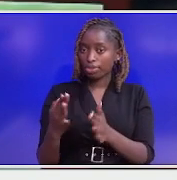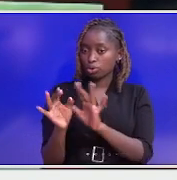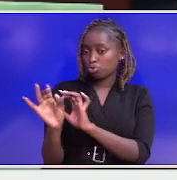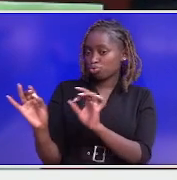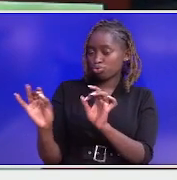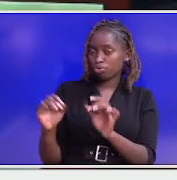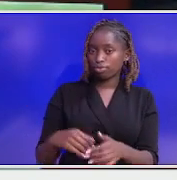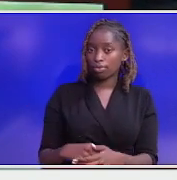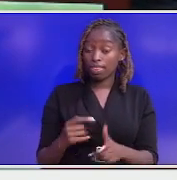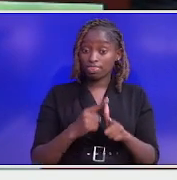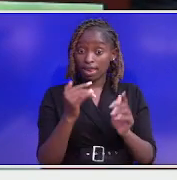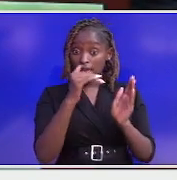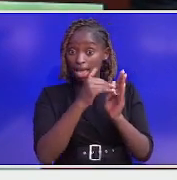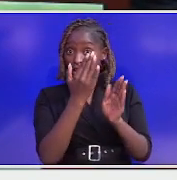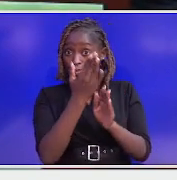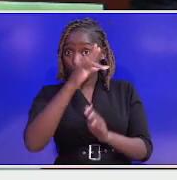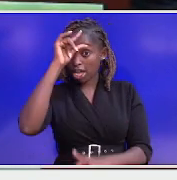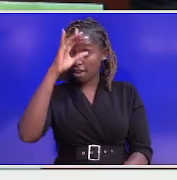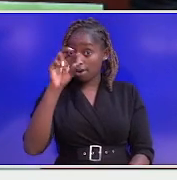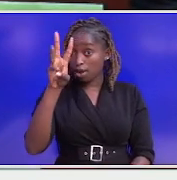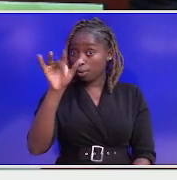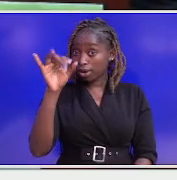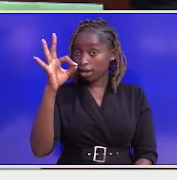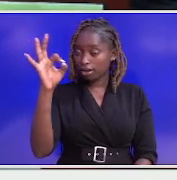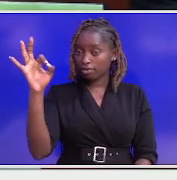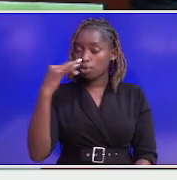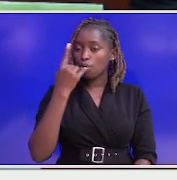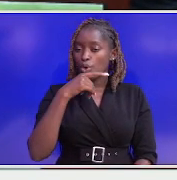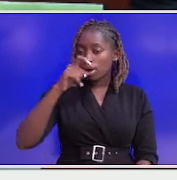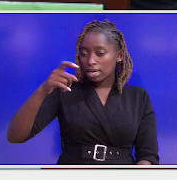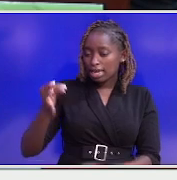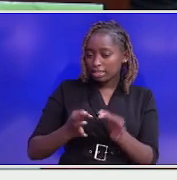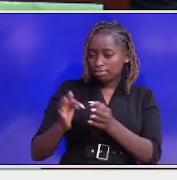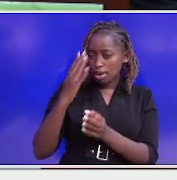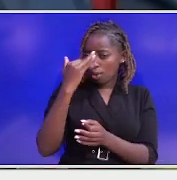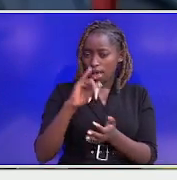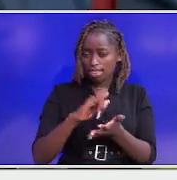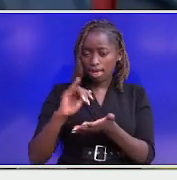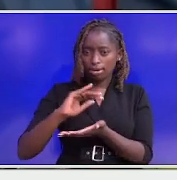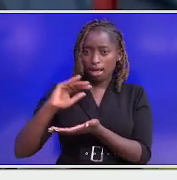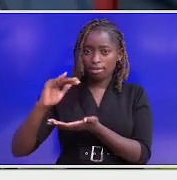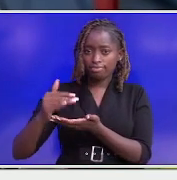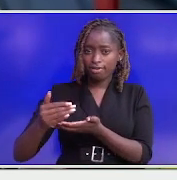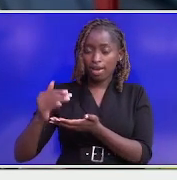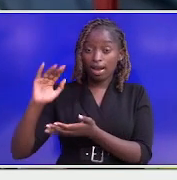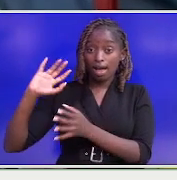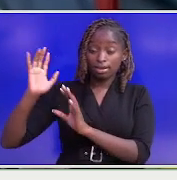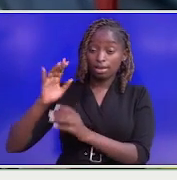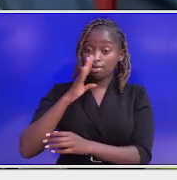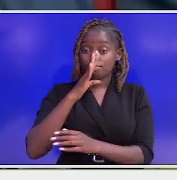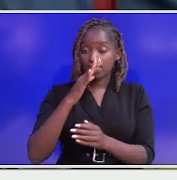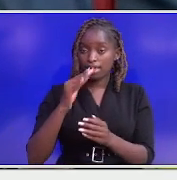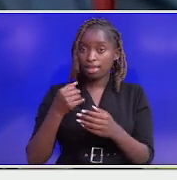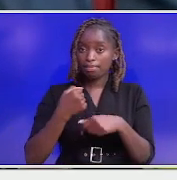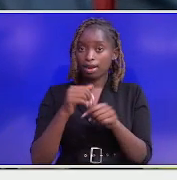is Wycliffe Oparanya, who was at pains to explain how efficiently Hustler Fund will be managed. Having served as